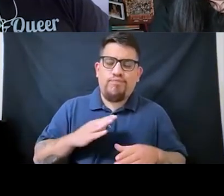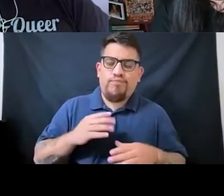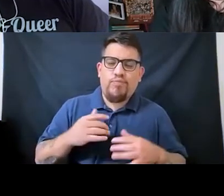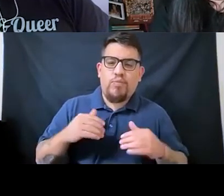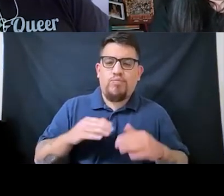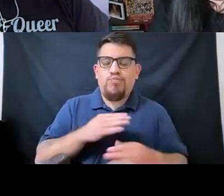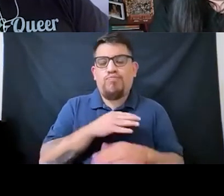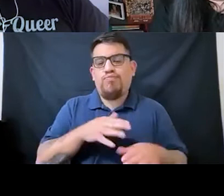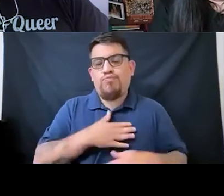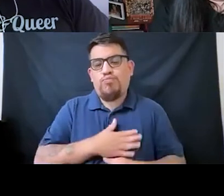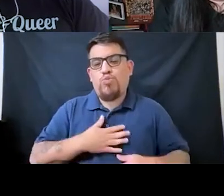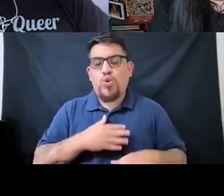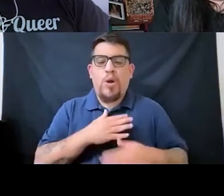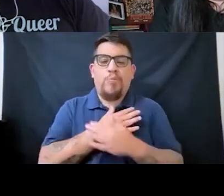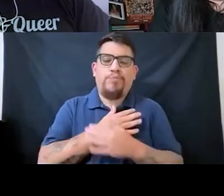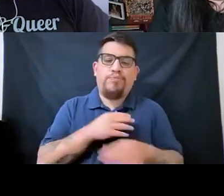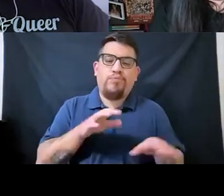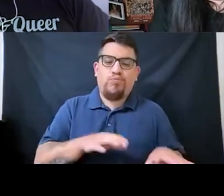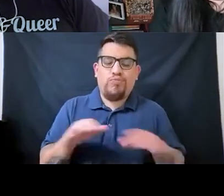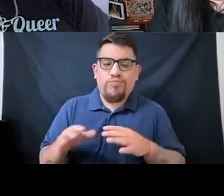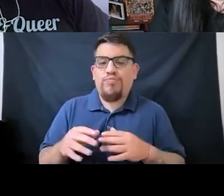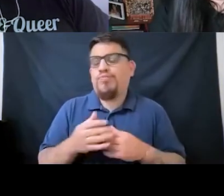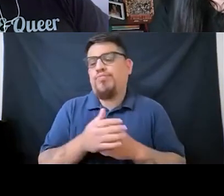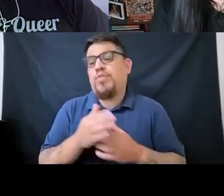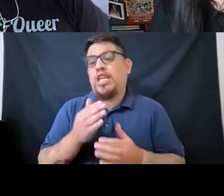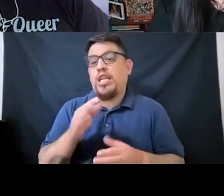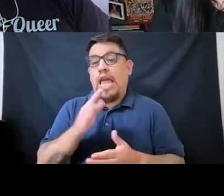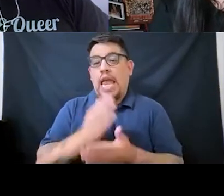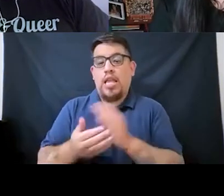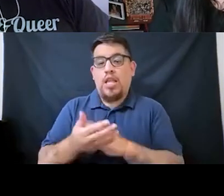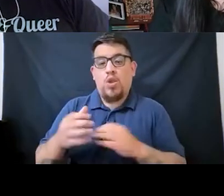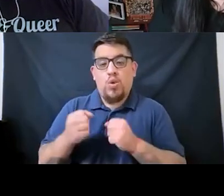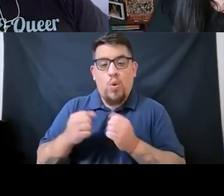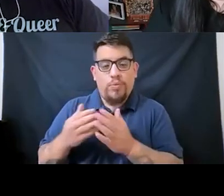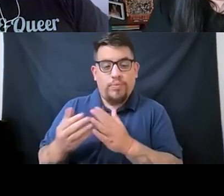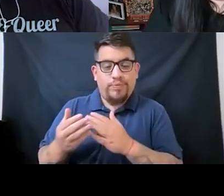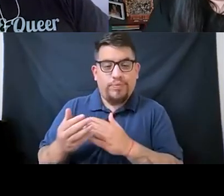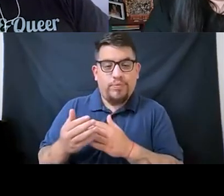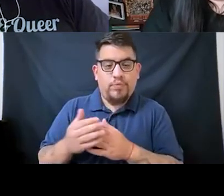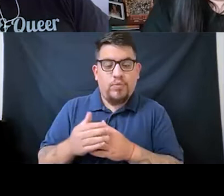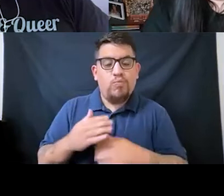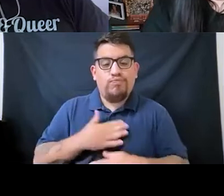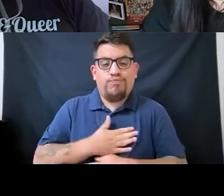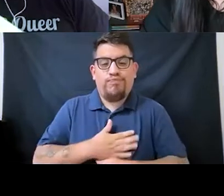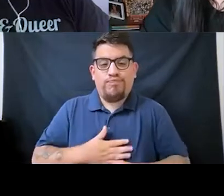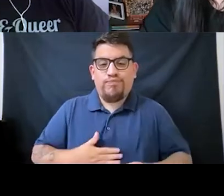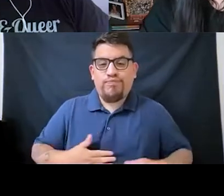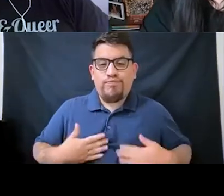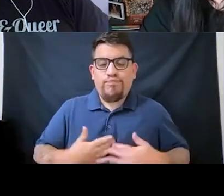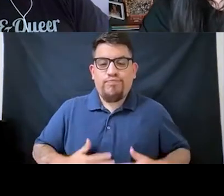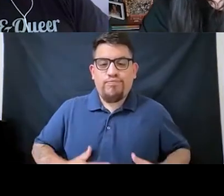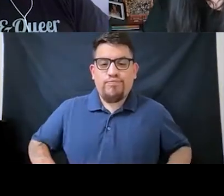same time. Despite his hands being cold as he runs his hand along the edge of my belly, squeezing